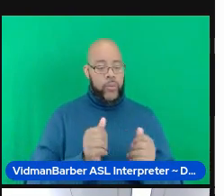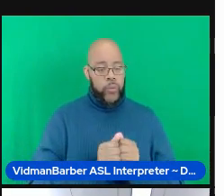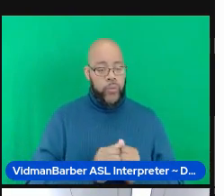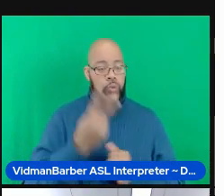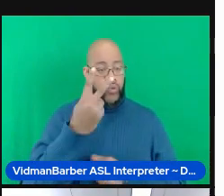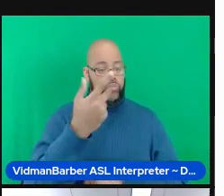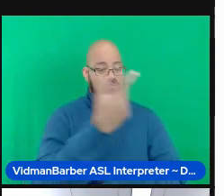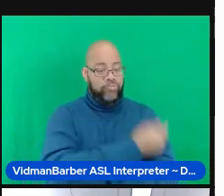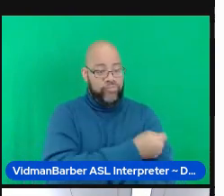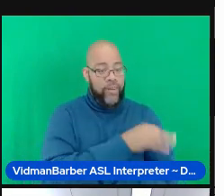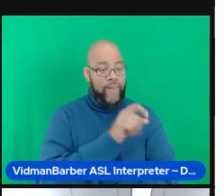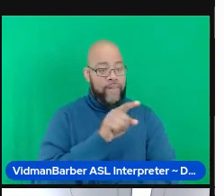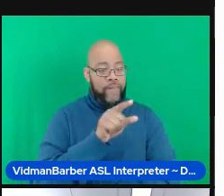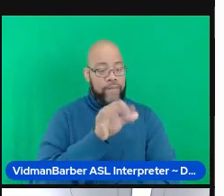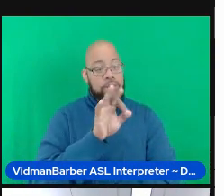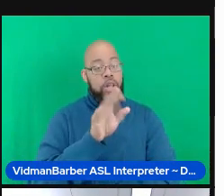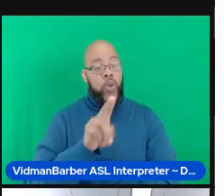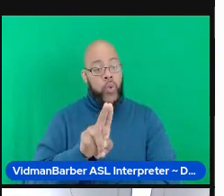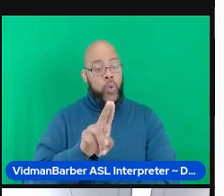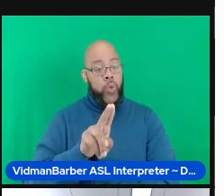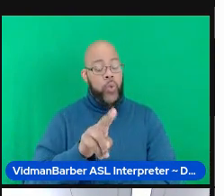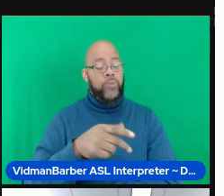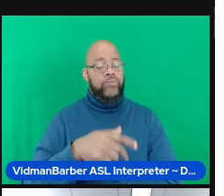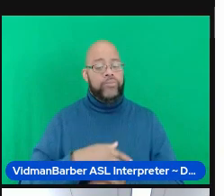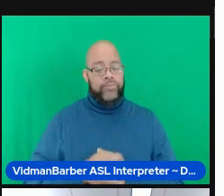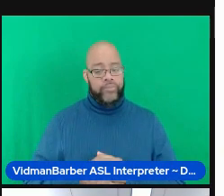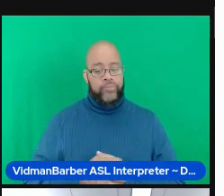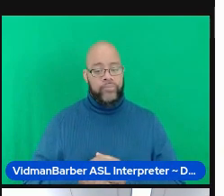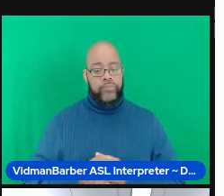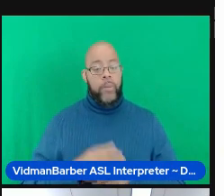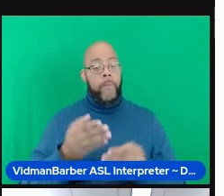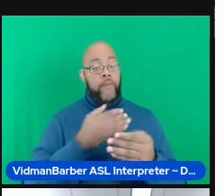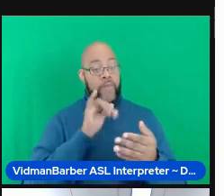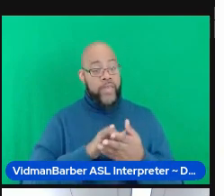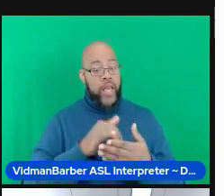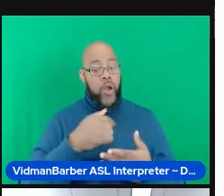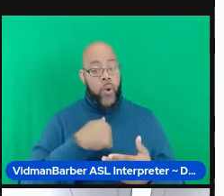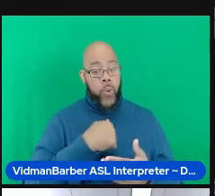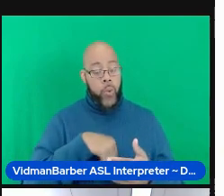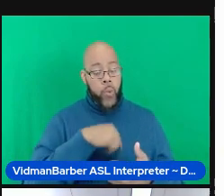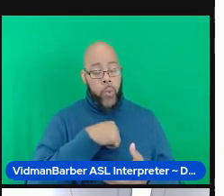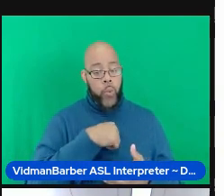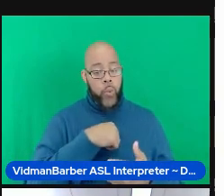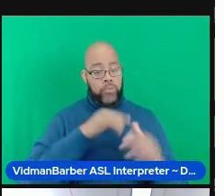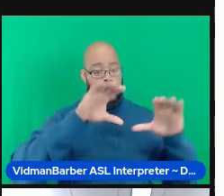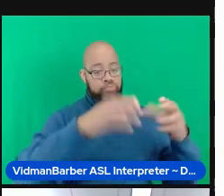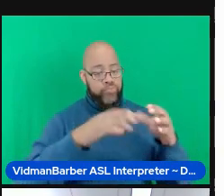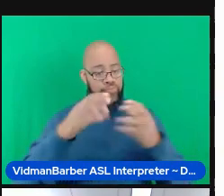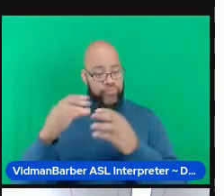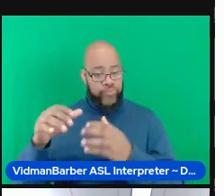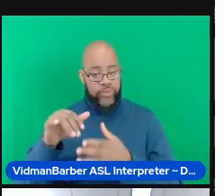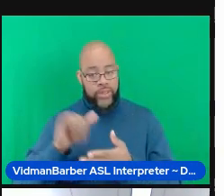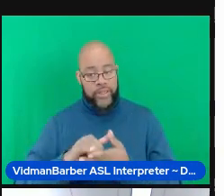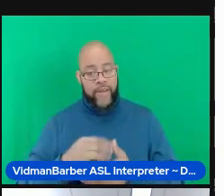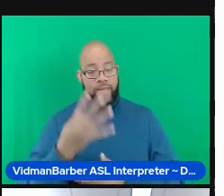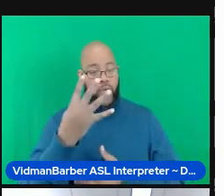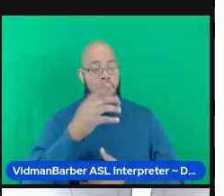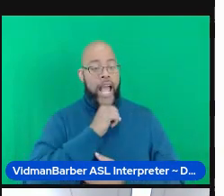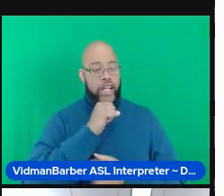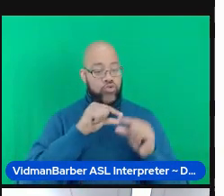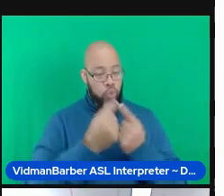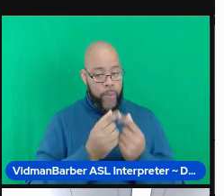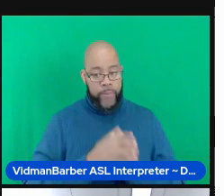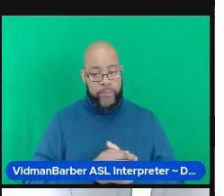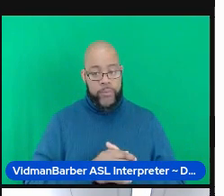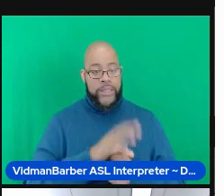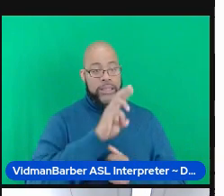of the influenza vaccine. Yeah, but before that, we categorized these subjects into 4 age groups. That is